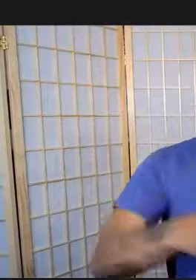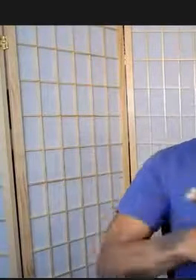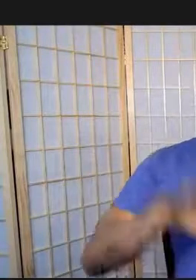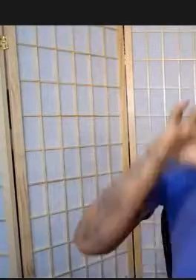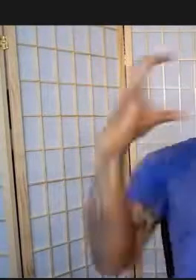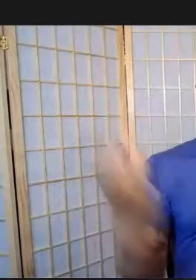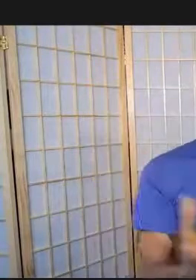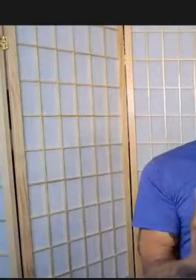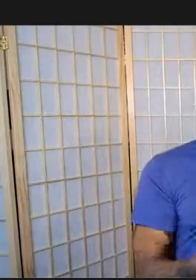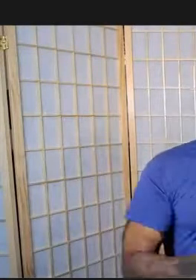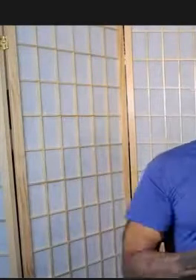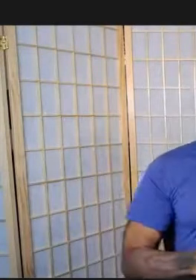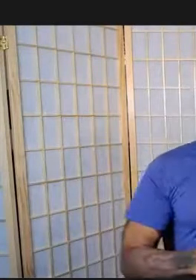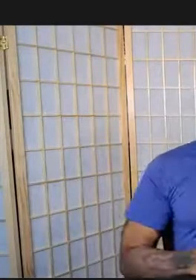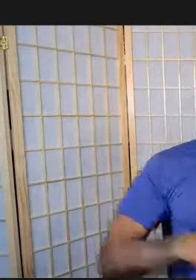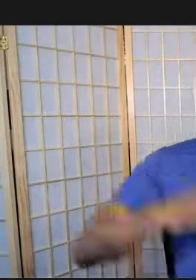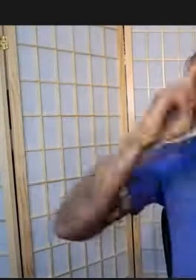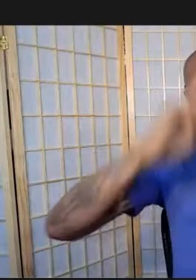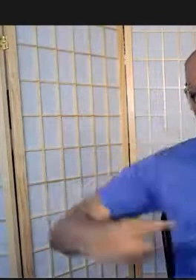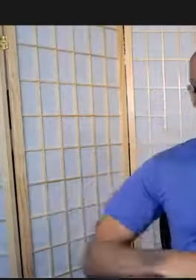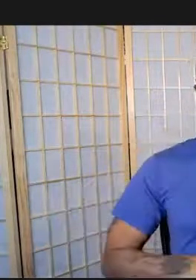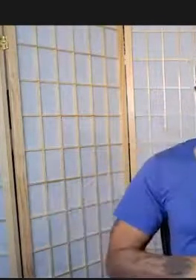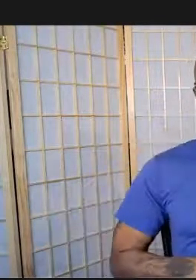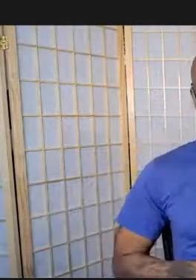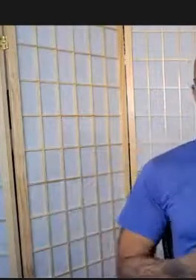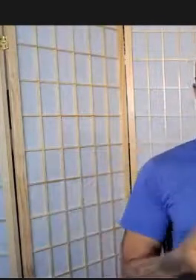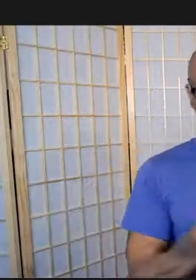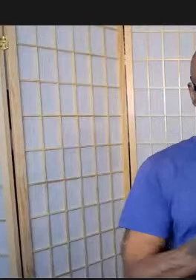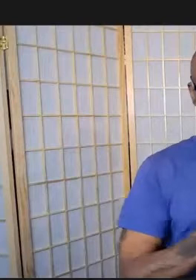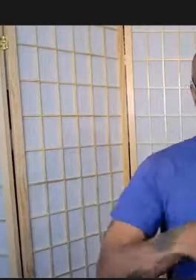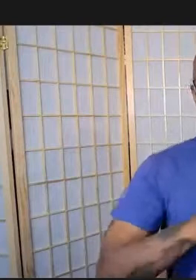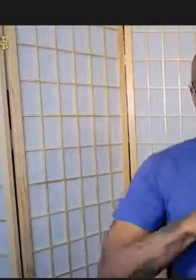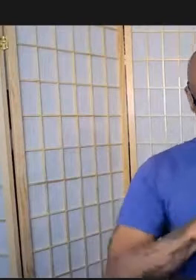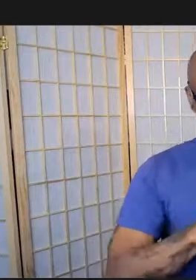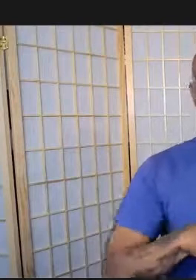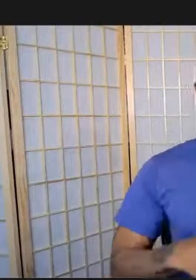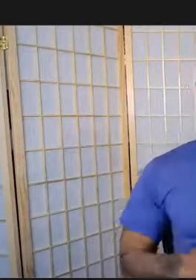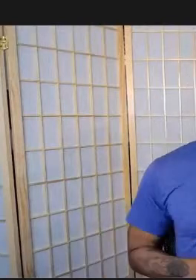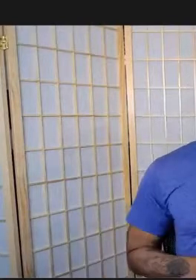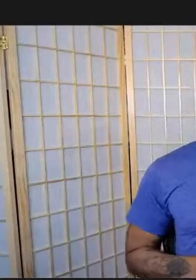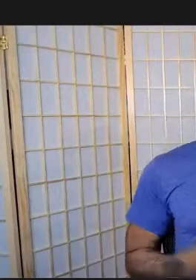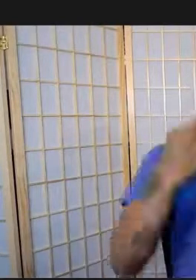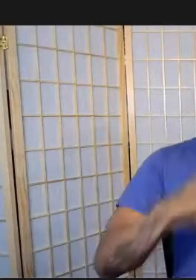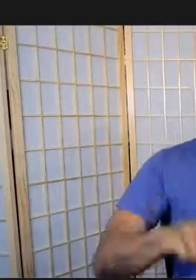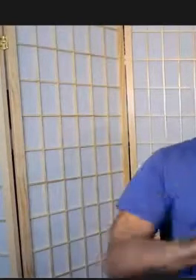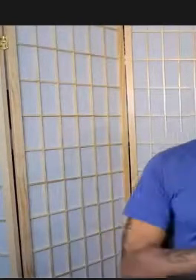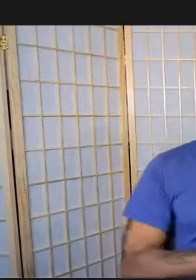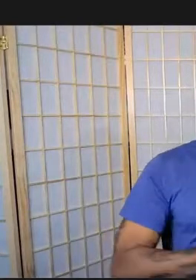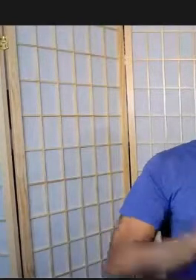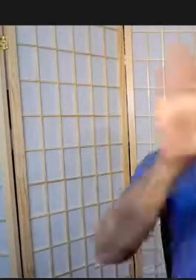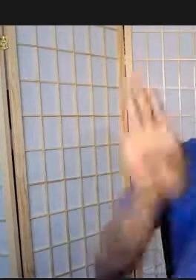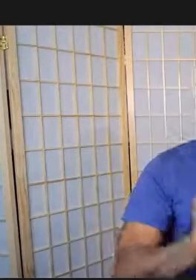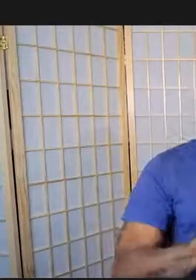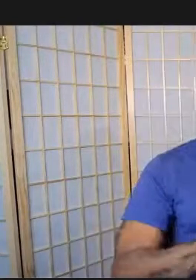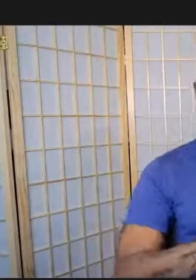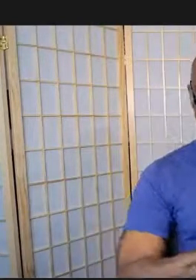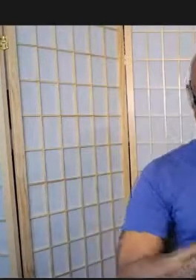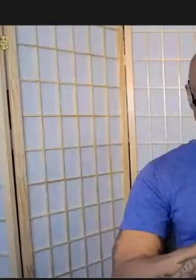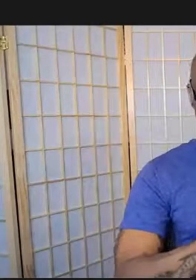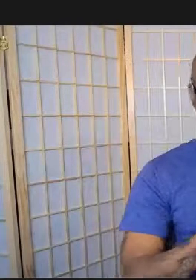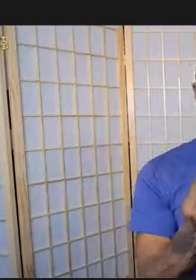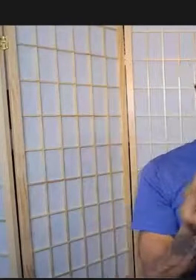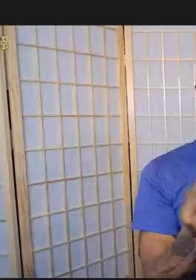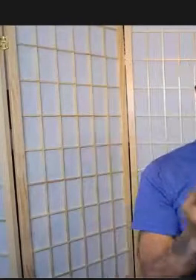One world, many religions and spiritual traditions. With the lighting of these